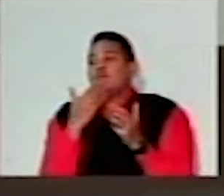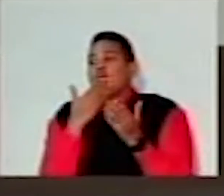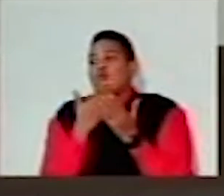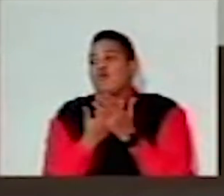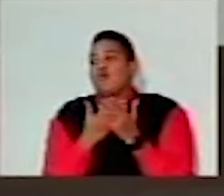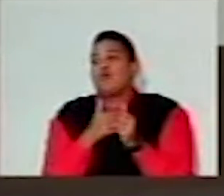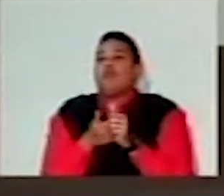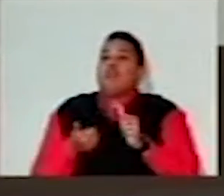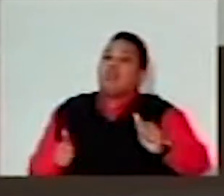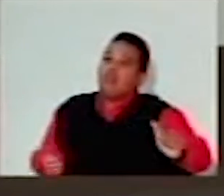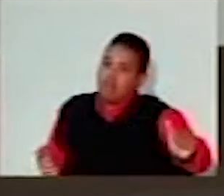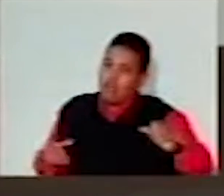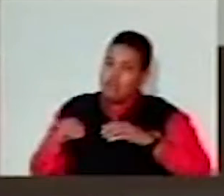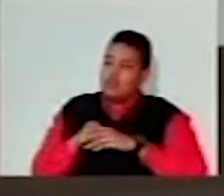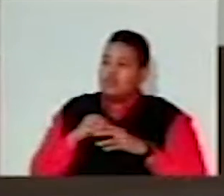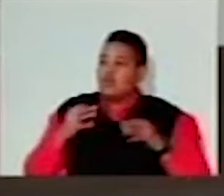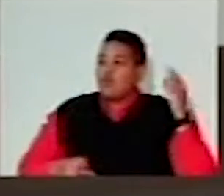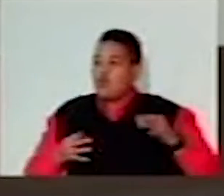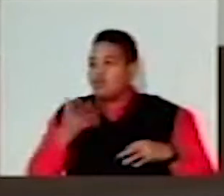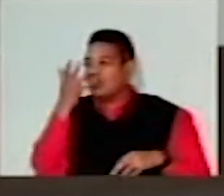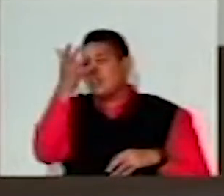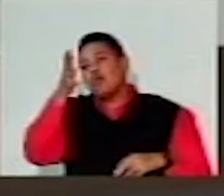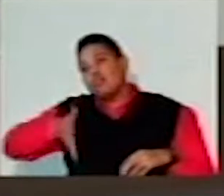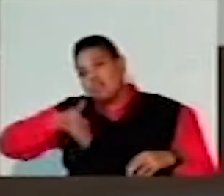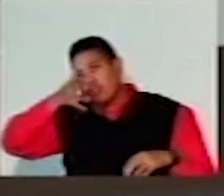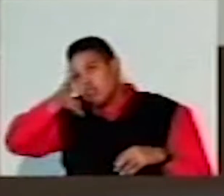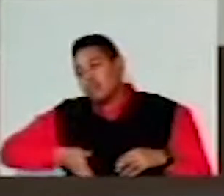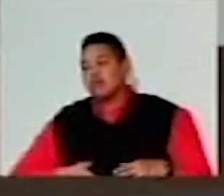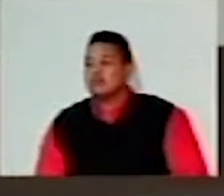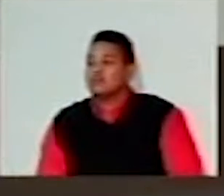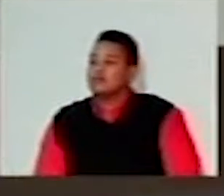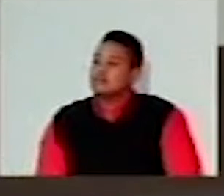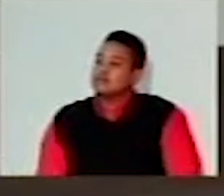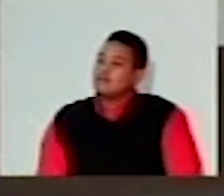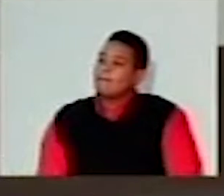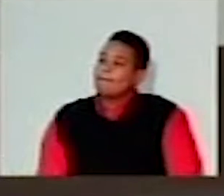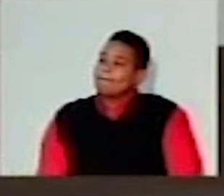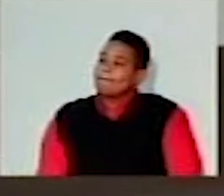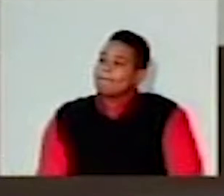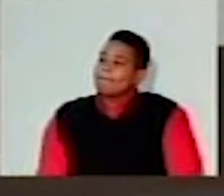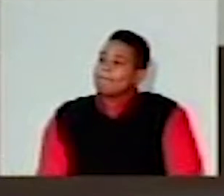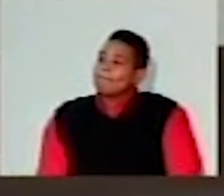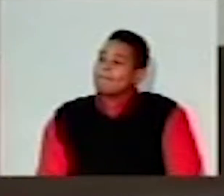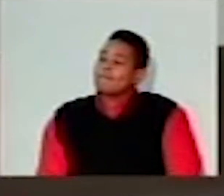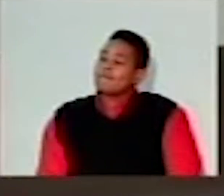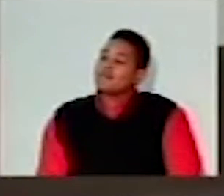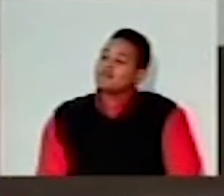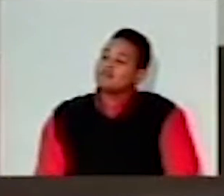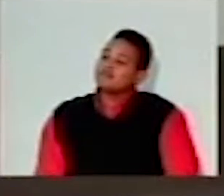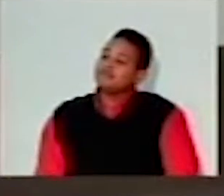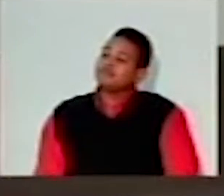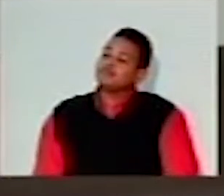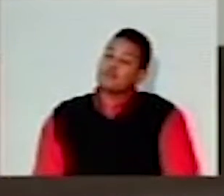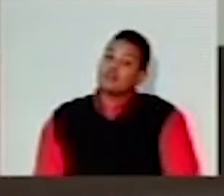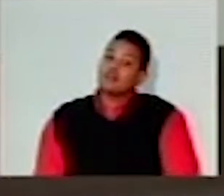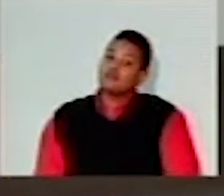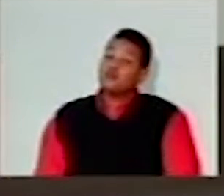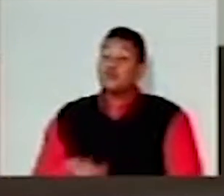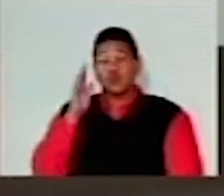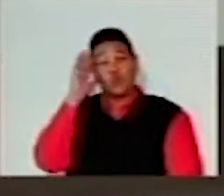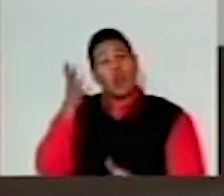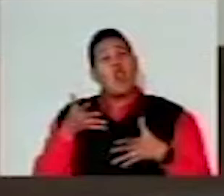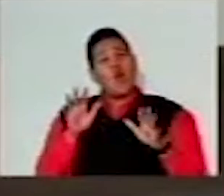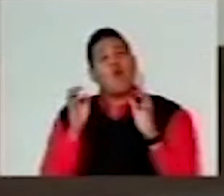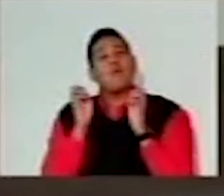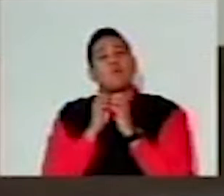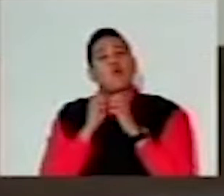Court of Appeal. It will also, Mr. Speaker, allow for more space for